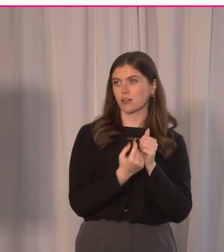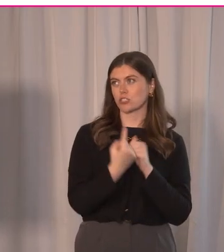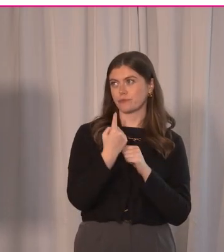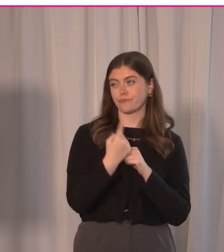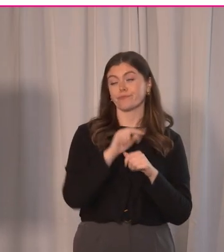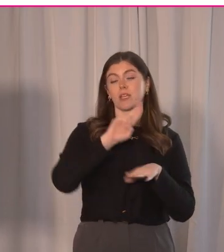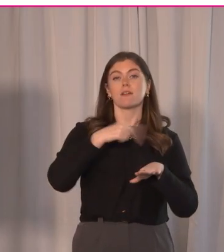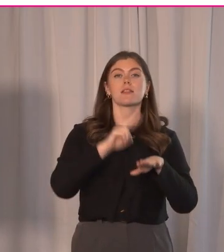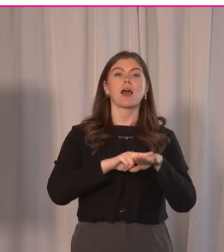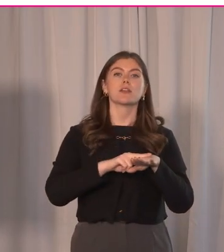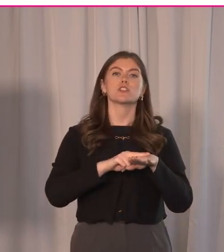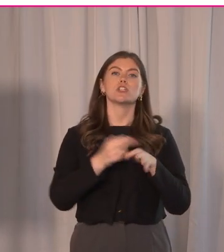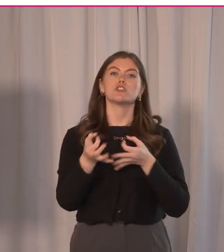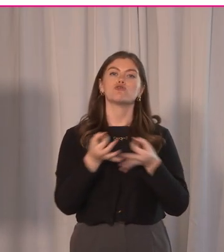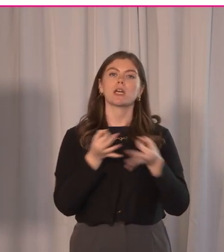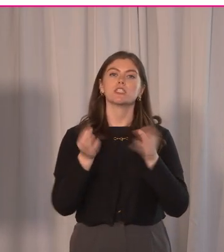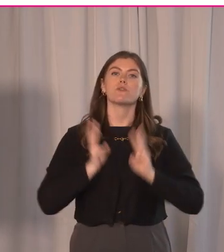National Strategy for Women and Girls